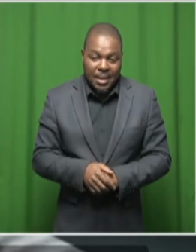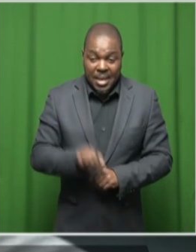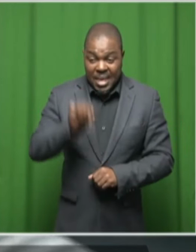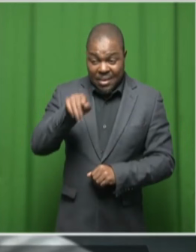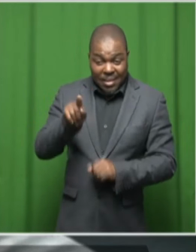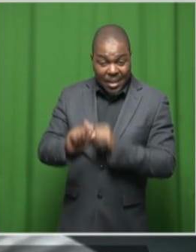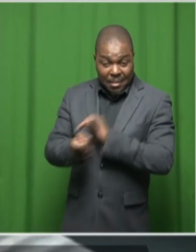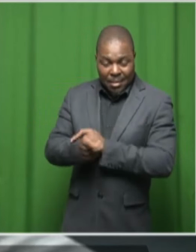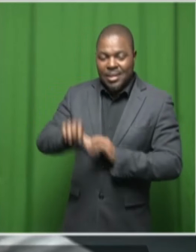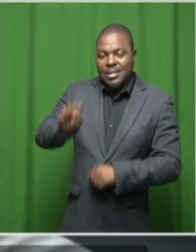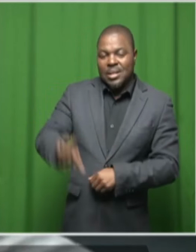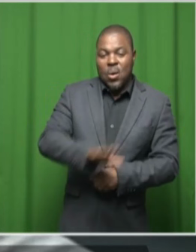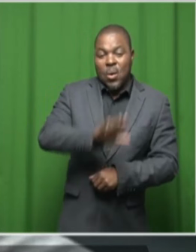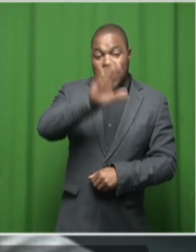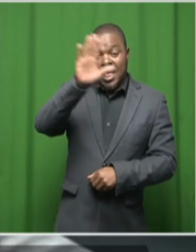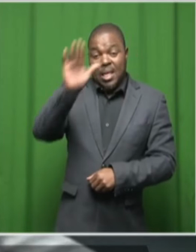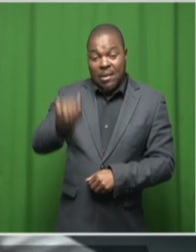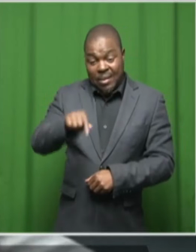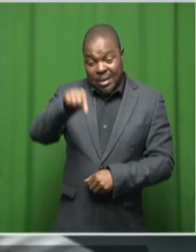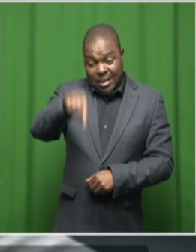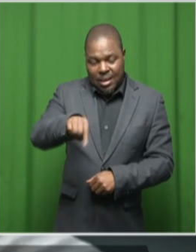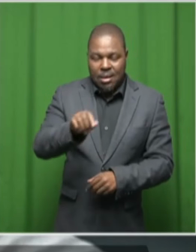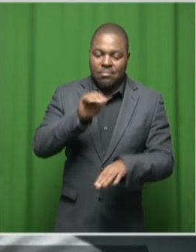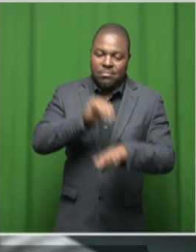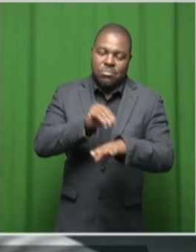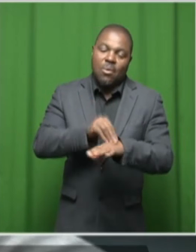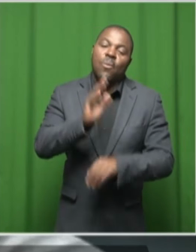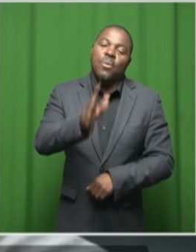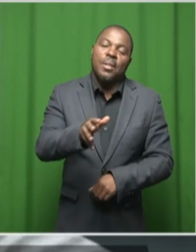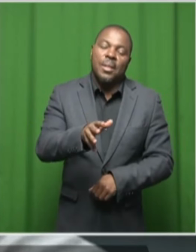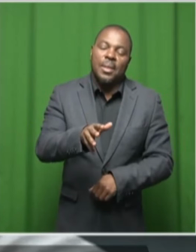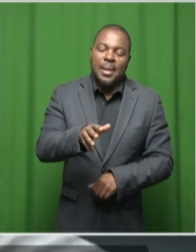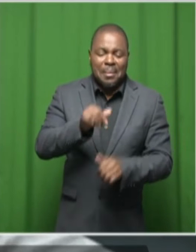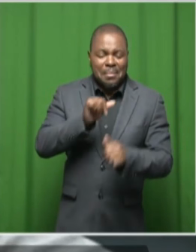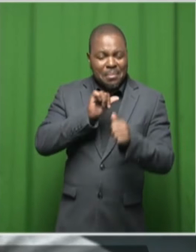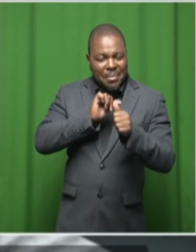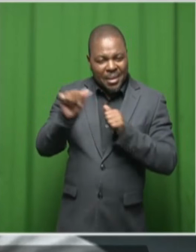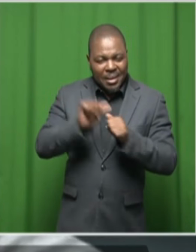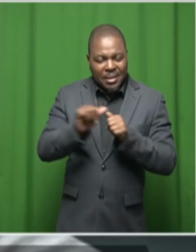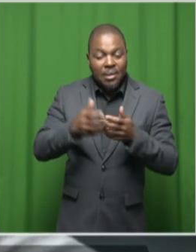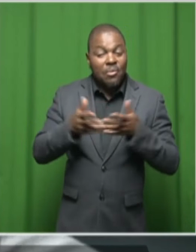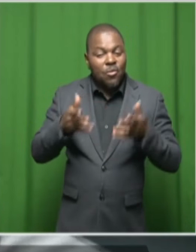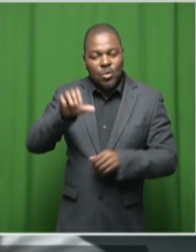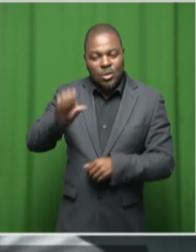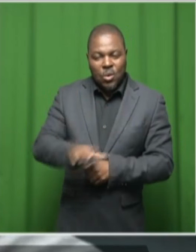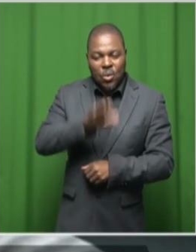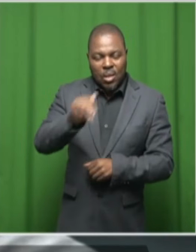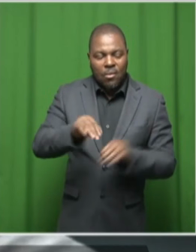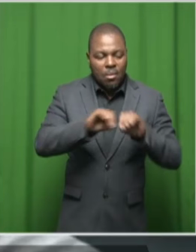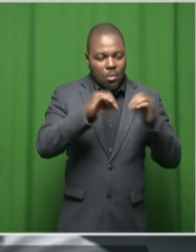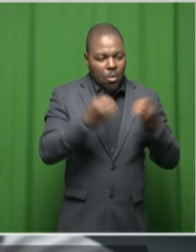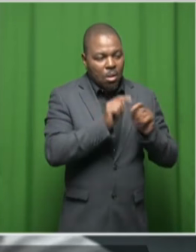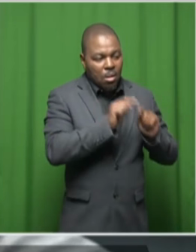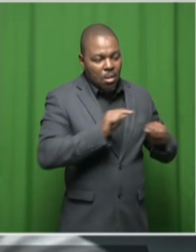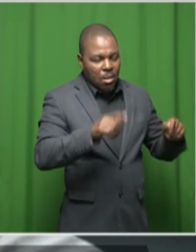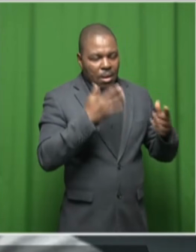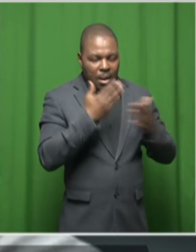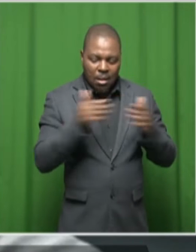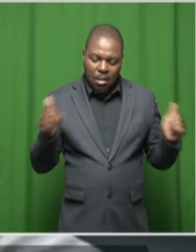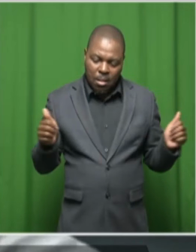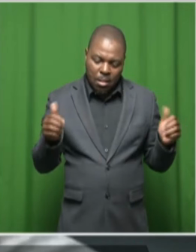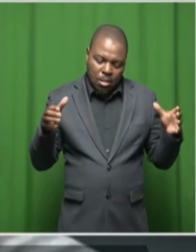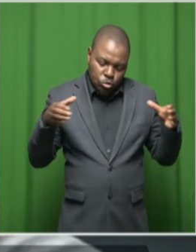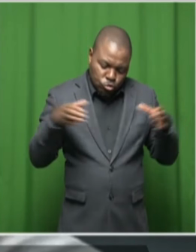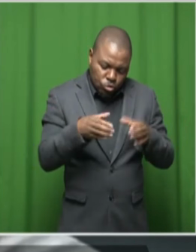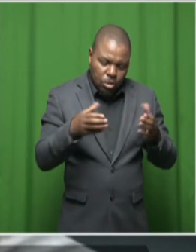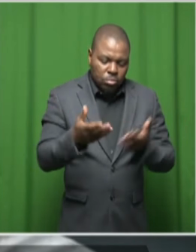happen, South Africa is the one that's going to be in trouble. So it's in the best interest of all South African political parties to come together and find a solution